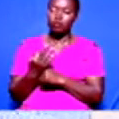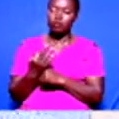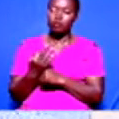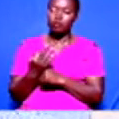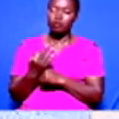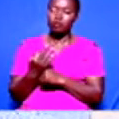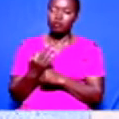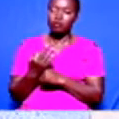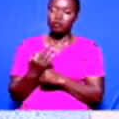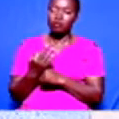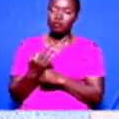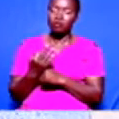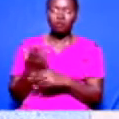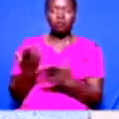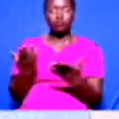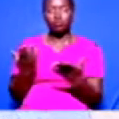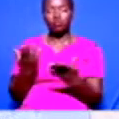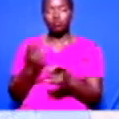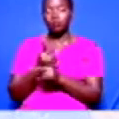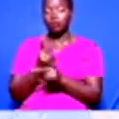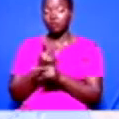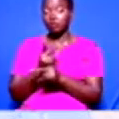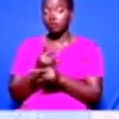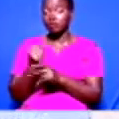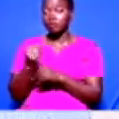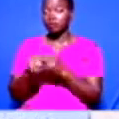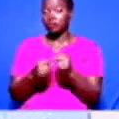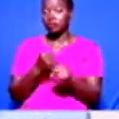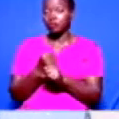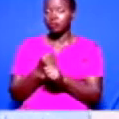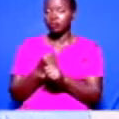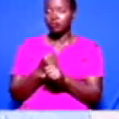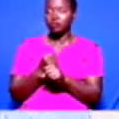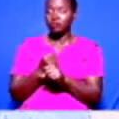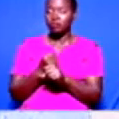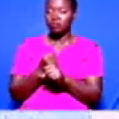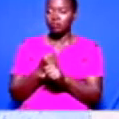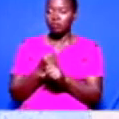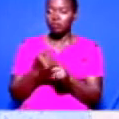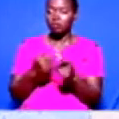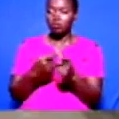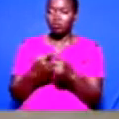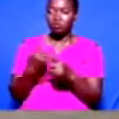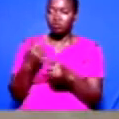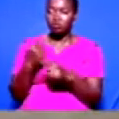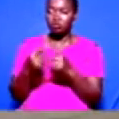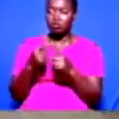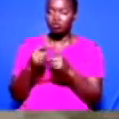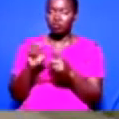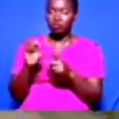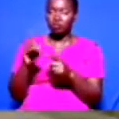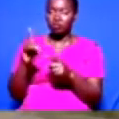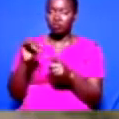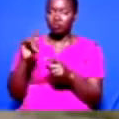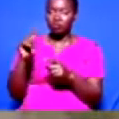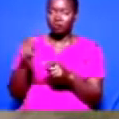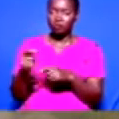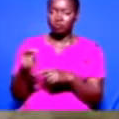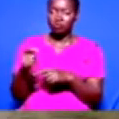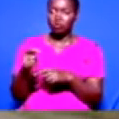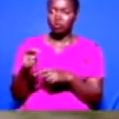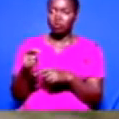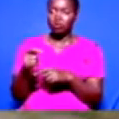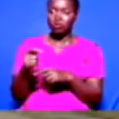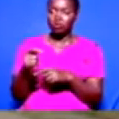for 5 years in total, maybe 5 into 6 years, and then it took us 2 years to edit. With filming coming with